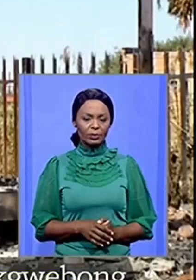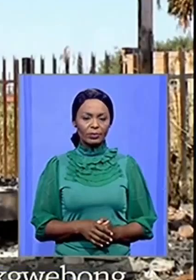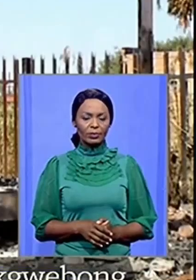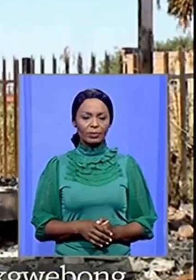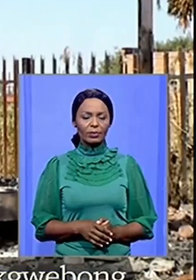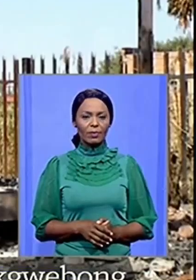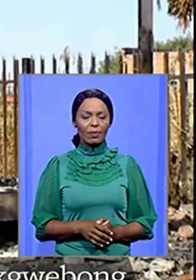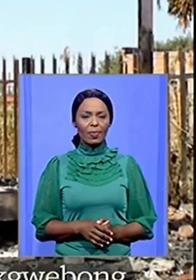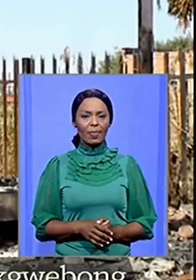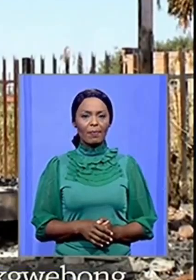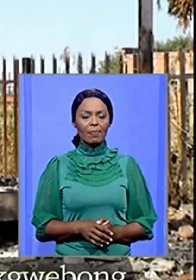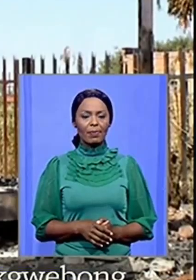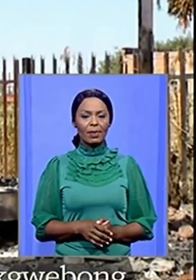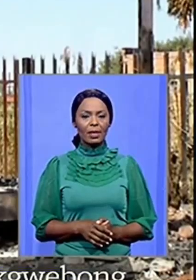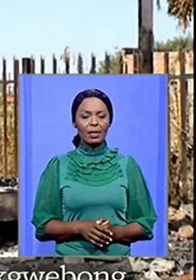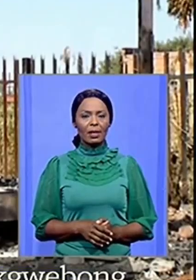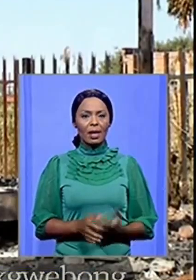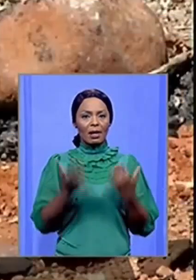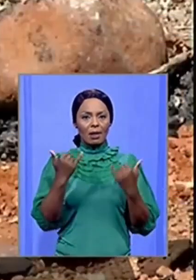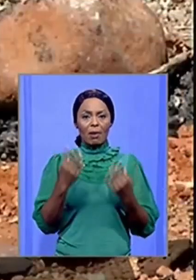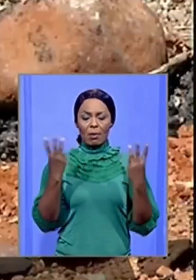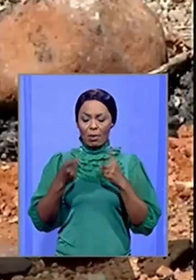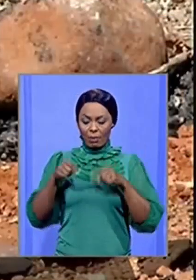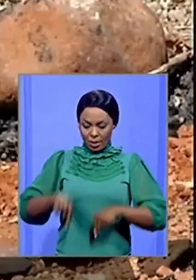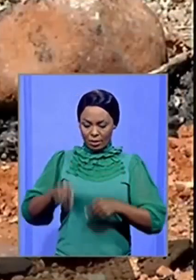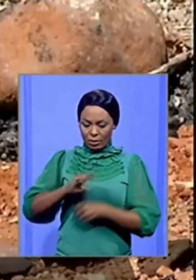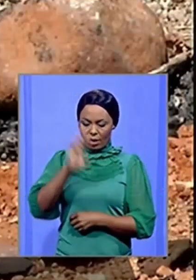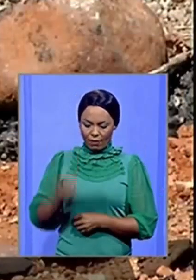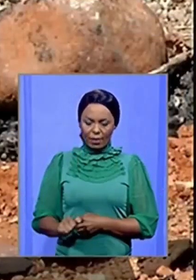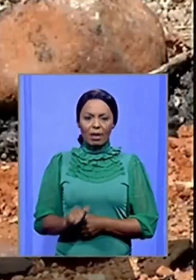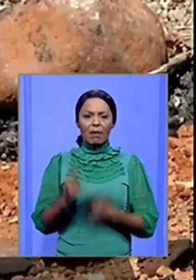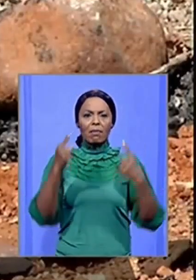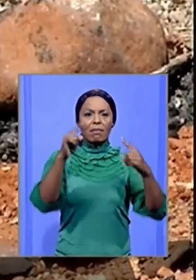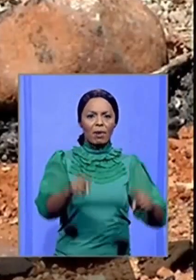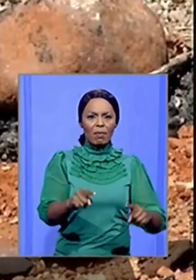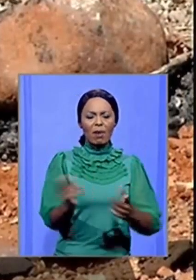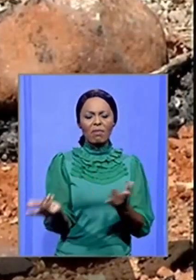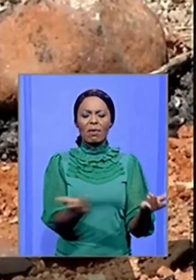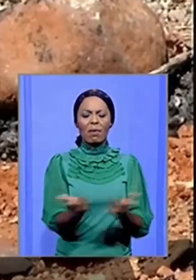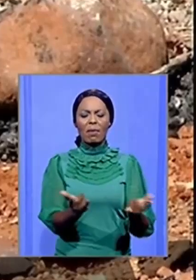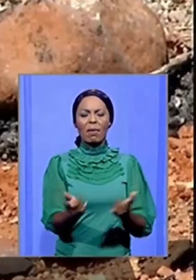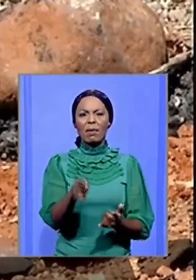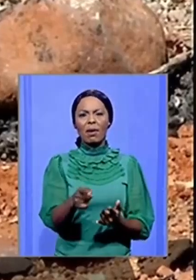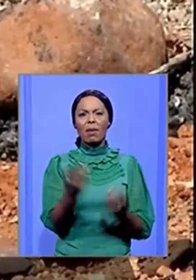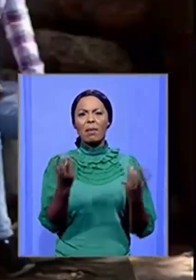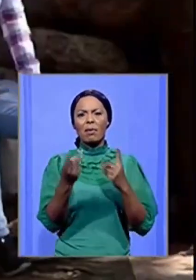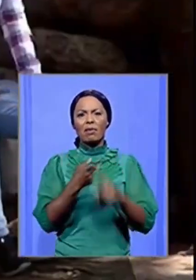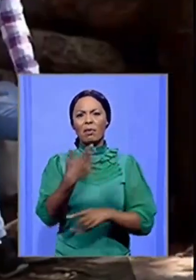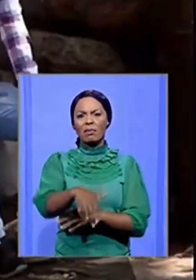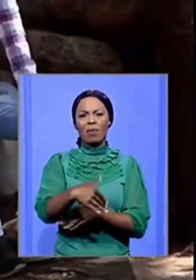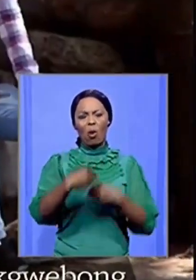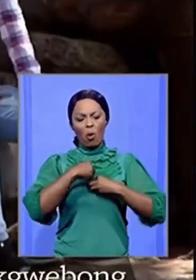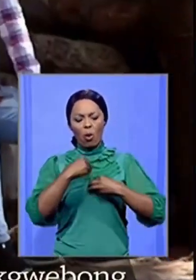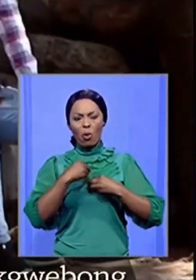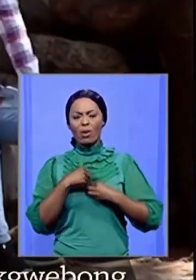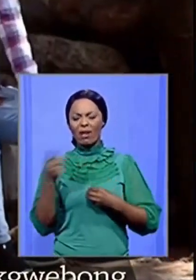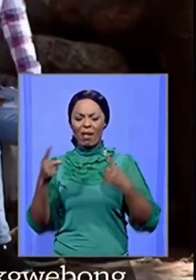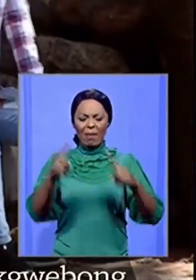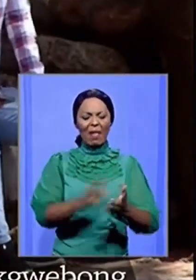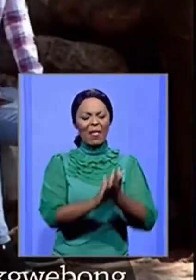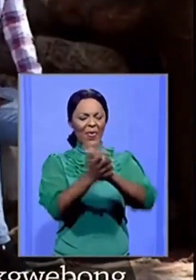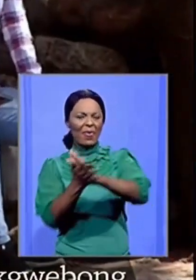A ke mašaledi ya dikgwebo tša batšwantle tšeo di rekišwago ditšhelete le meago di latswitše ke mollo. Barekiši ba